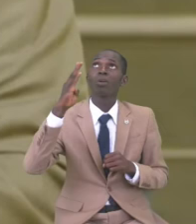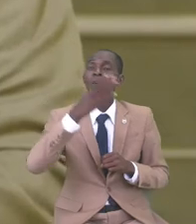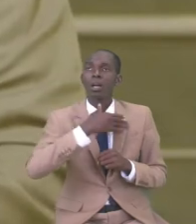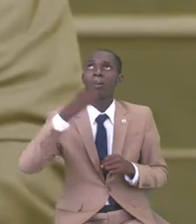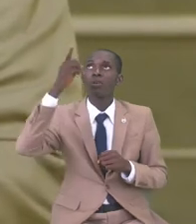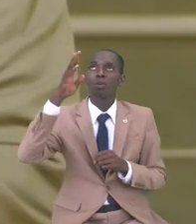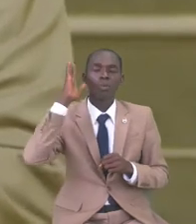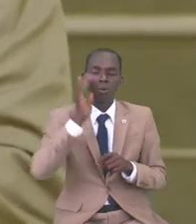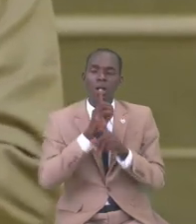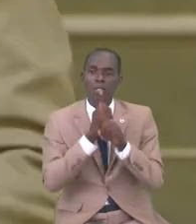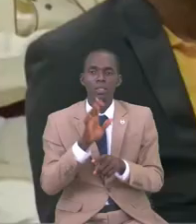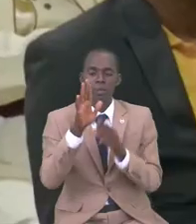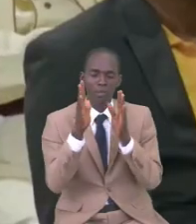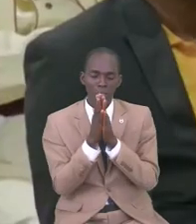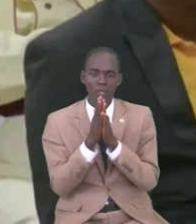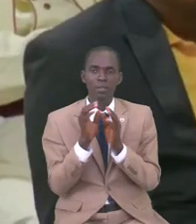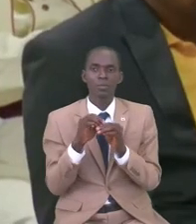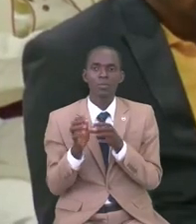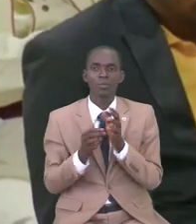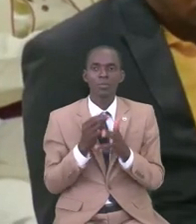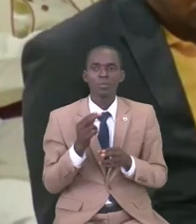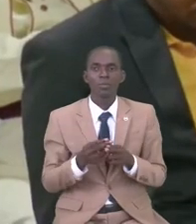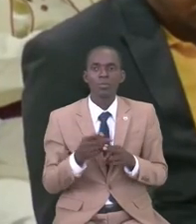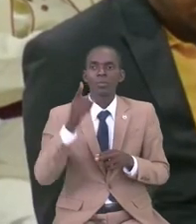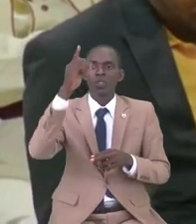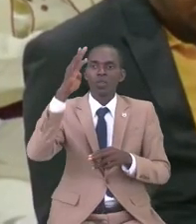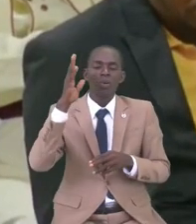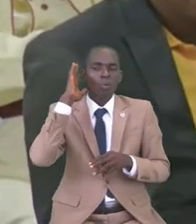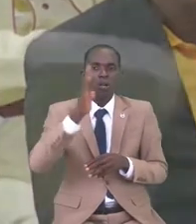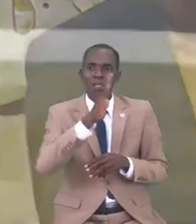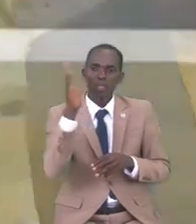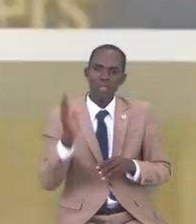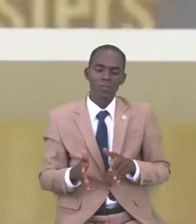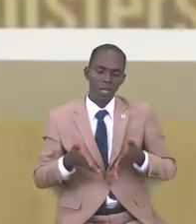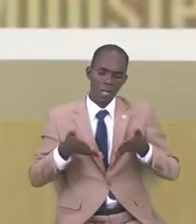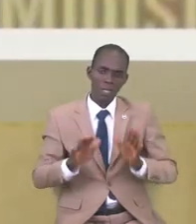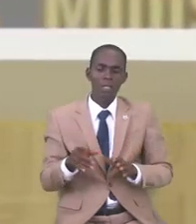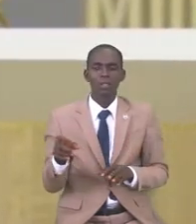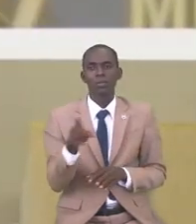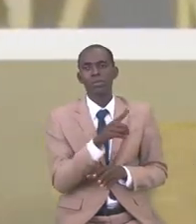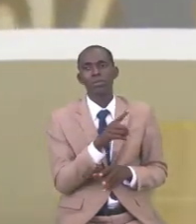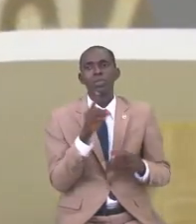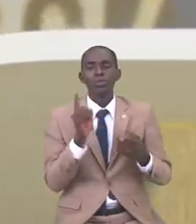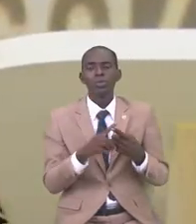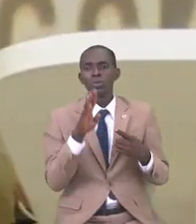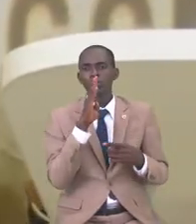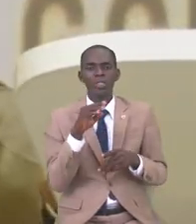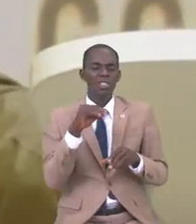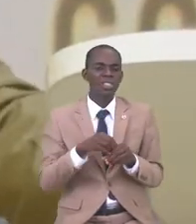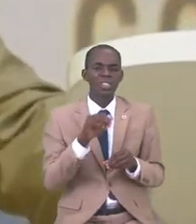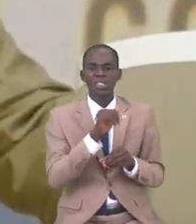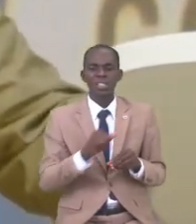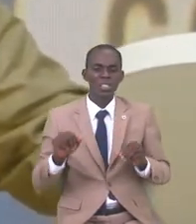will answer your prayer. God will never allow you to to be in a situation